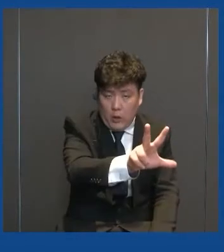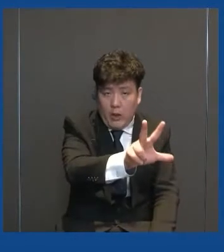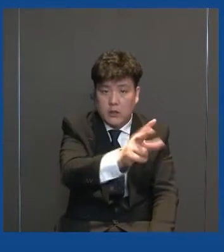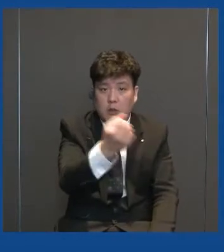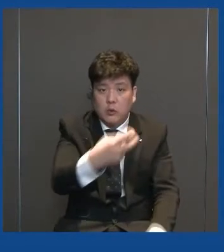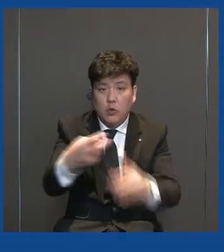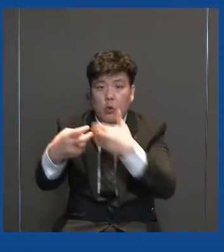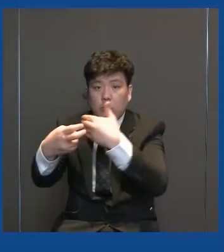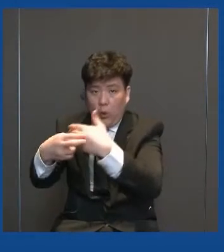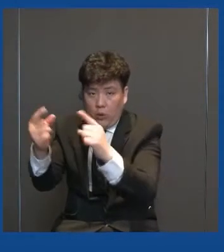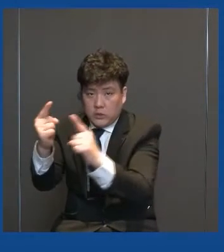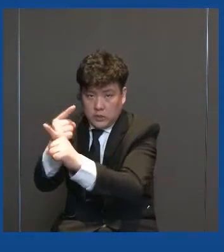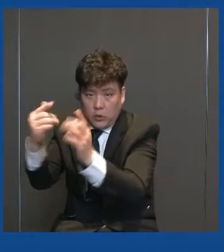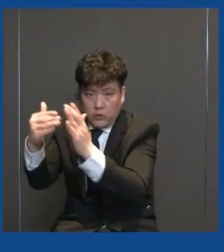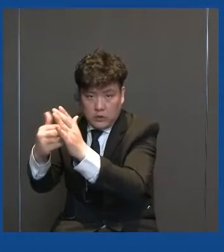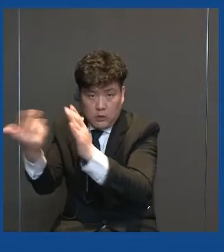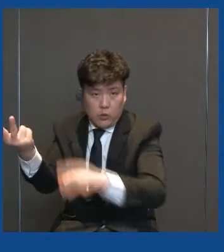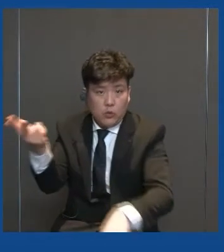home.